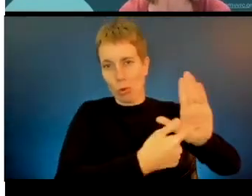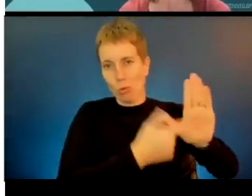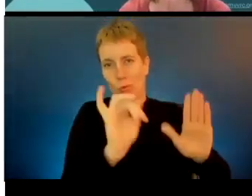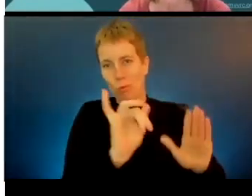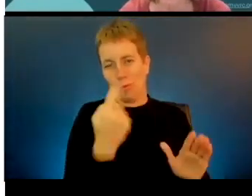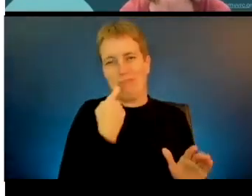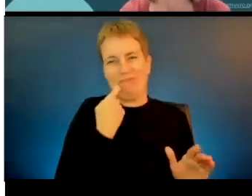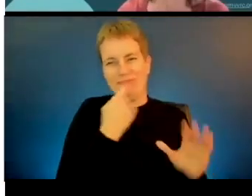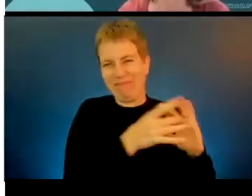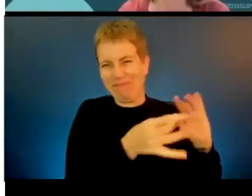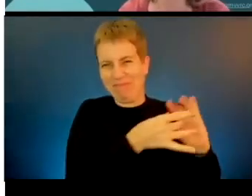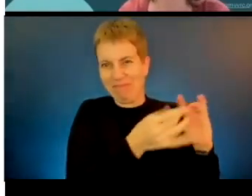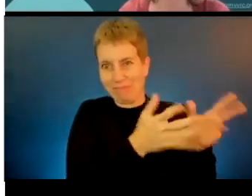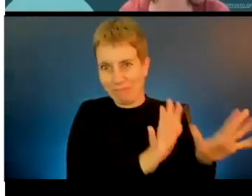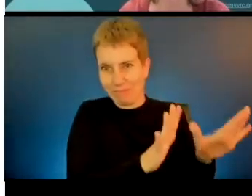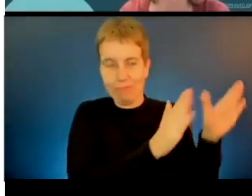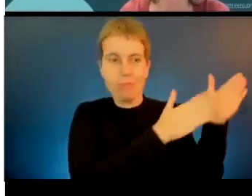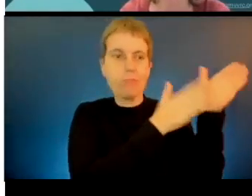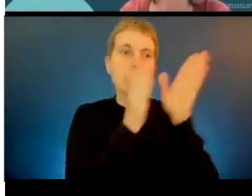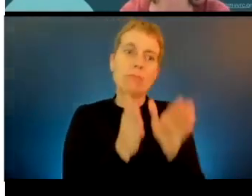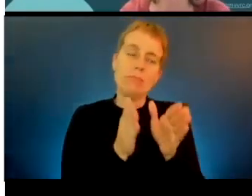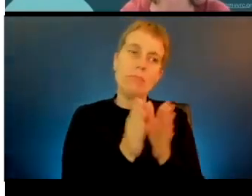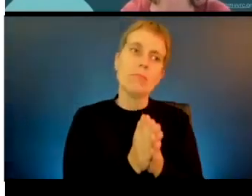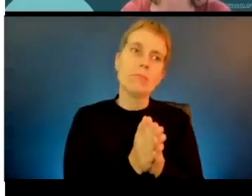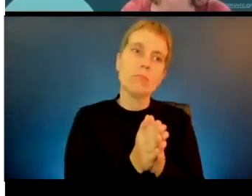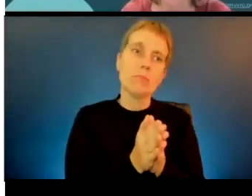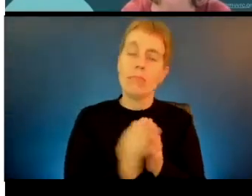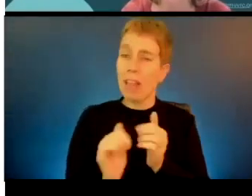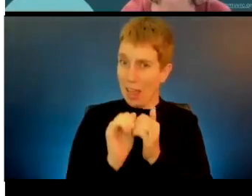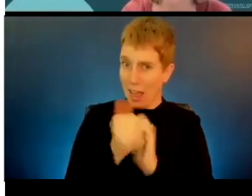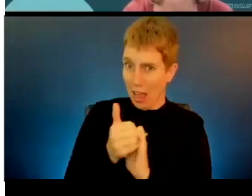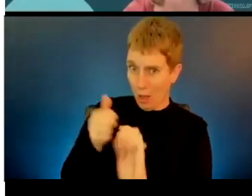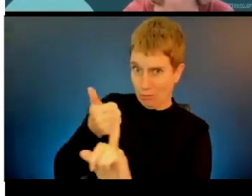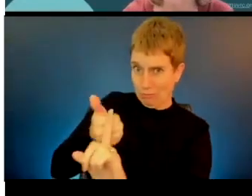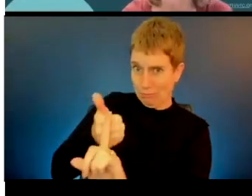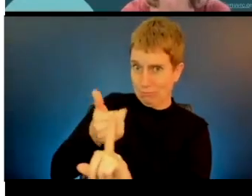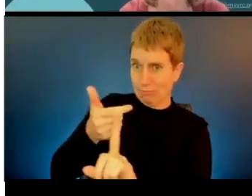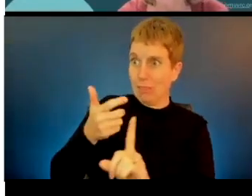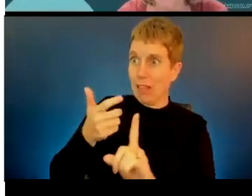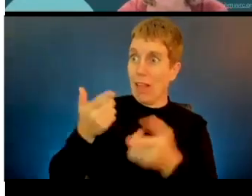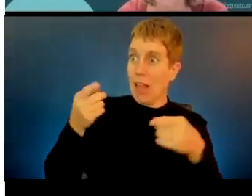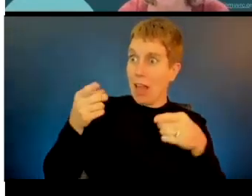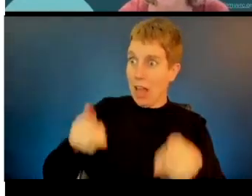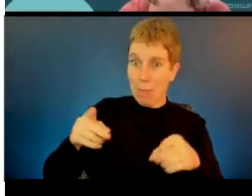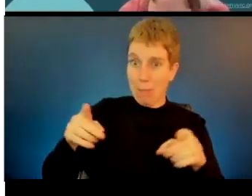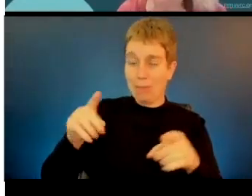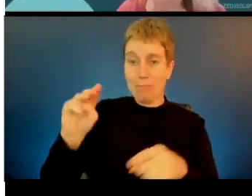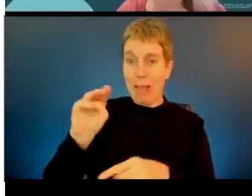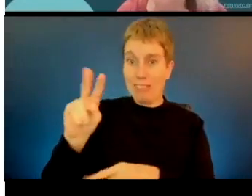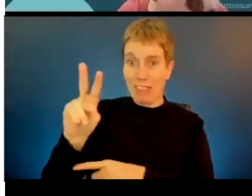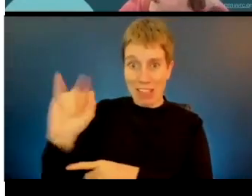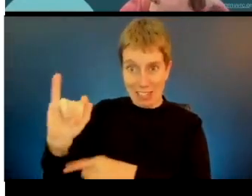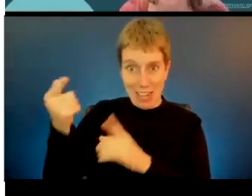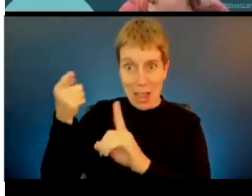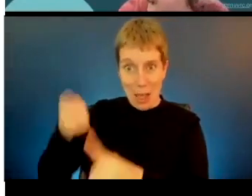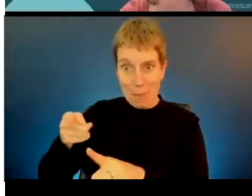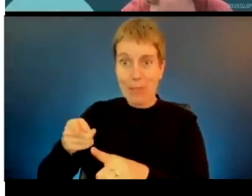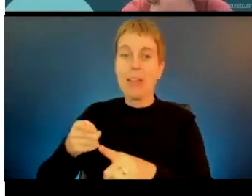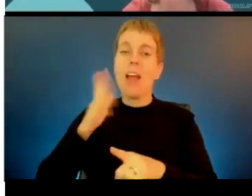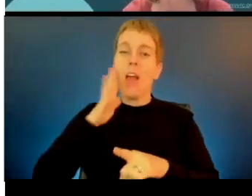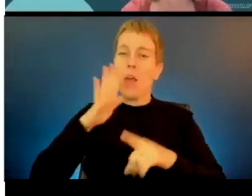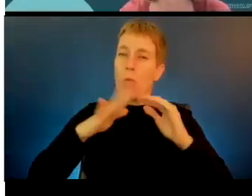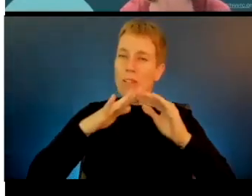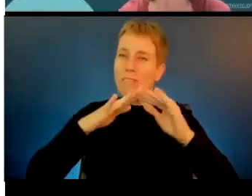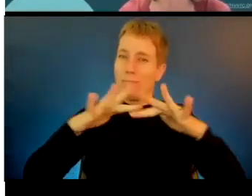individual responds to a mass violence incident is going to vary by their age or developmental level. And I keep going back and forth because